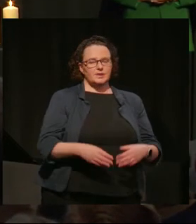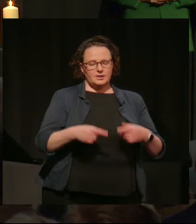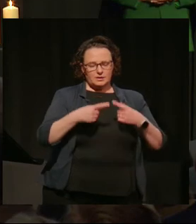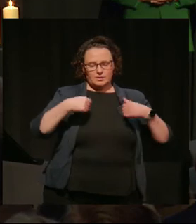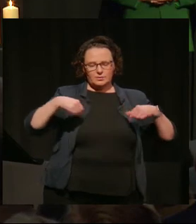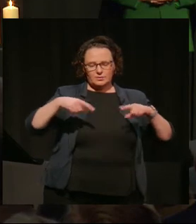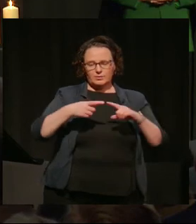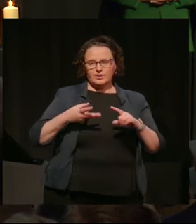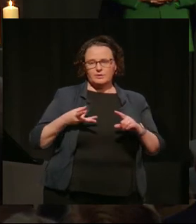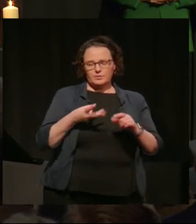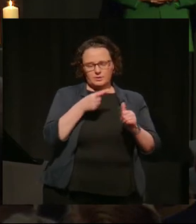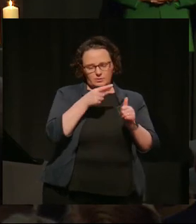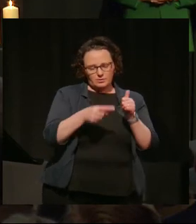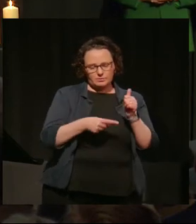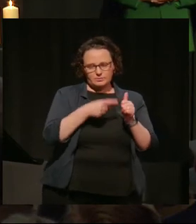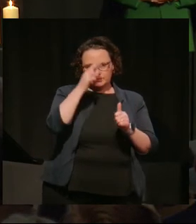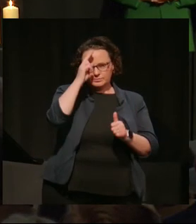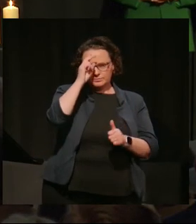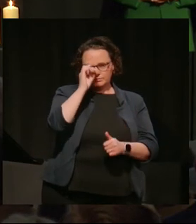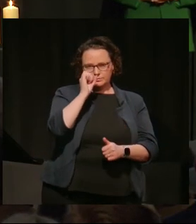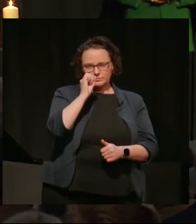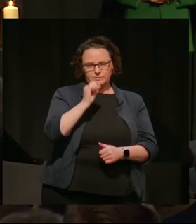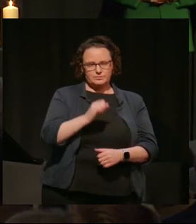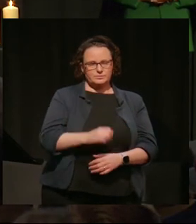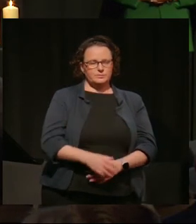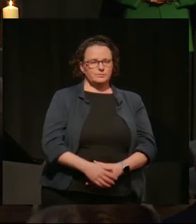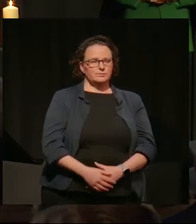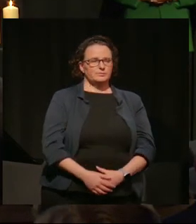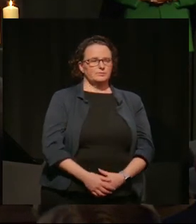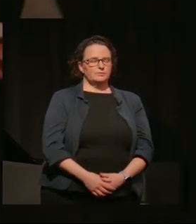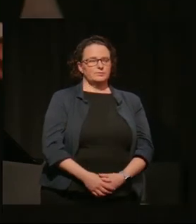we will always remember.